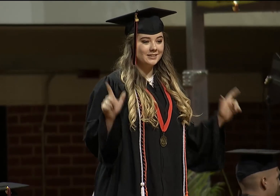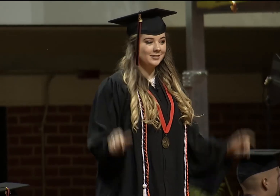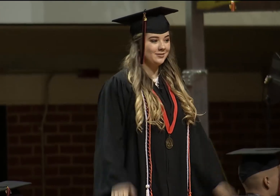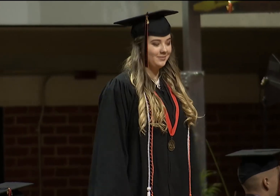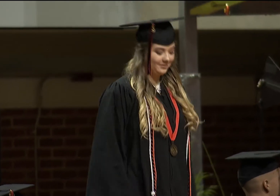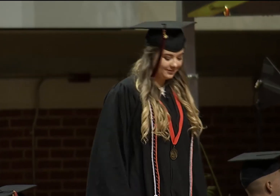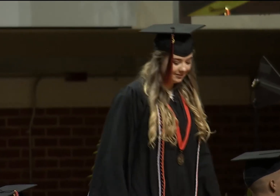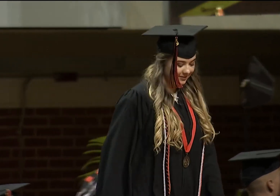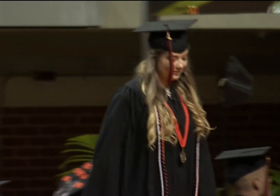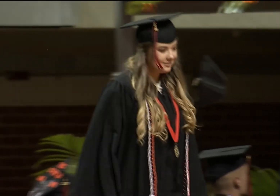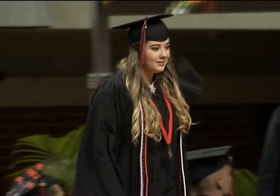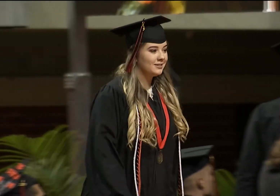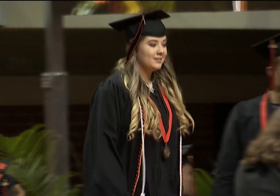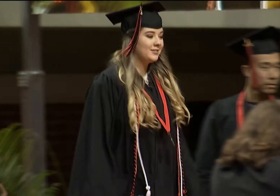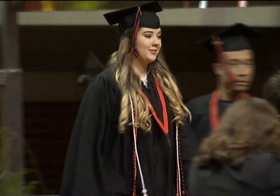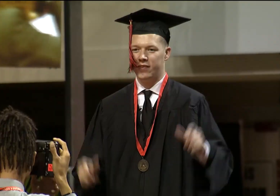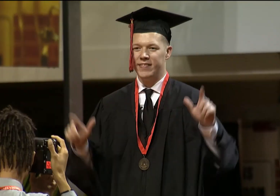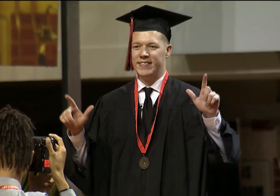Logan Davis.